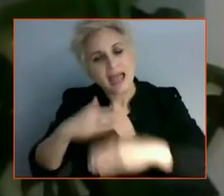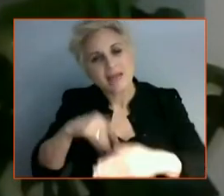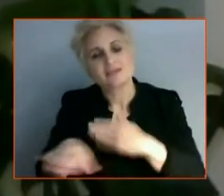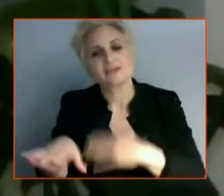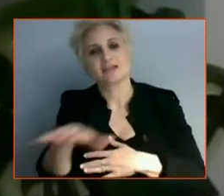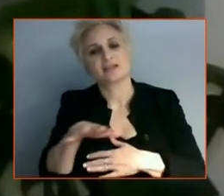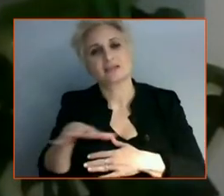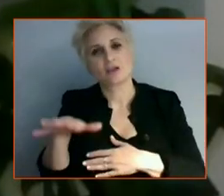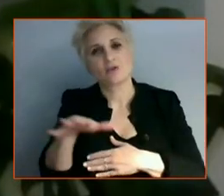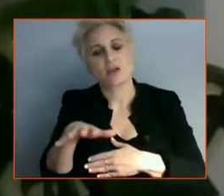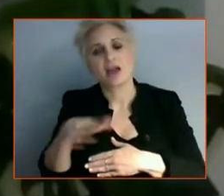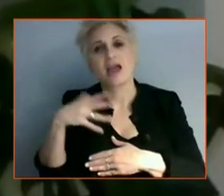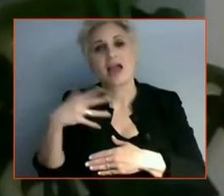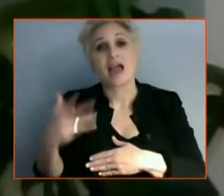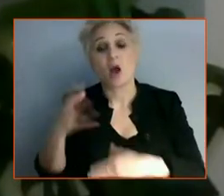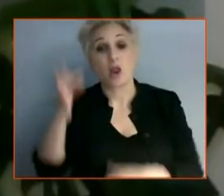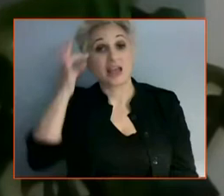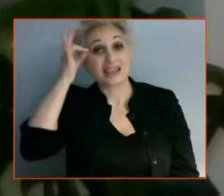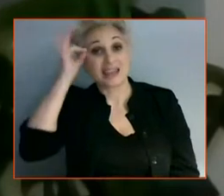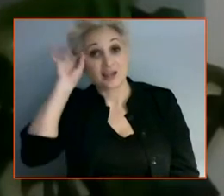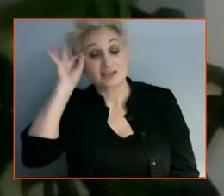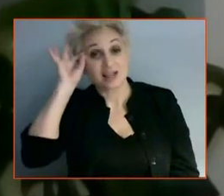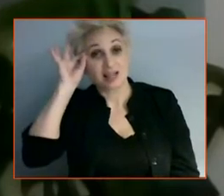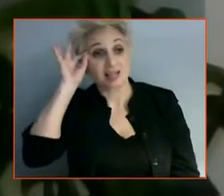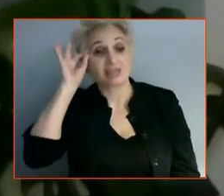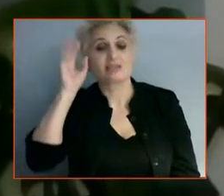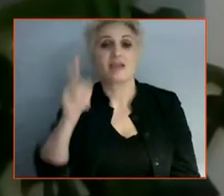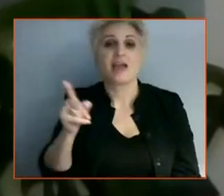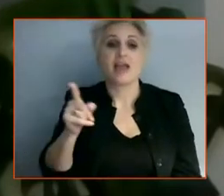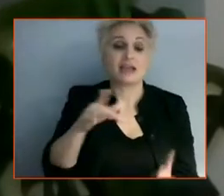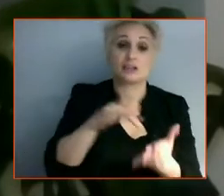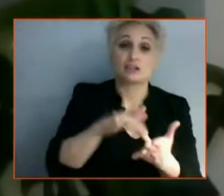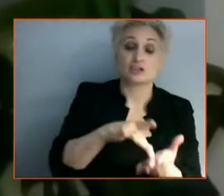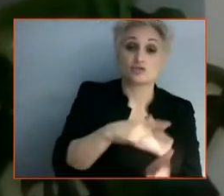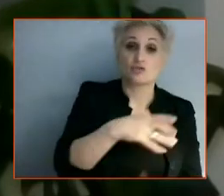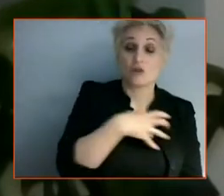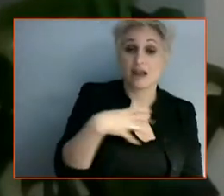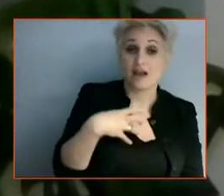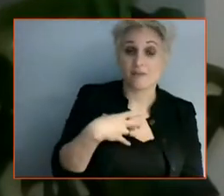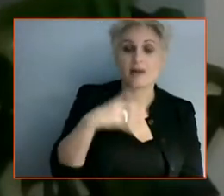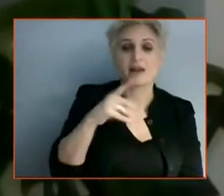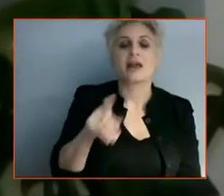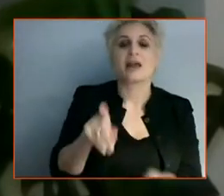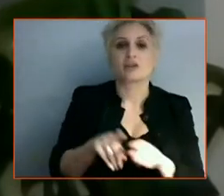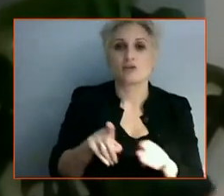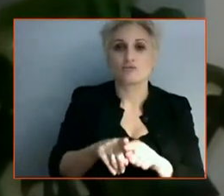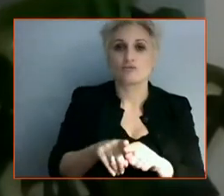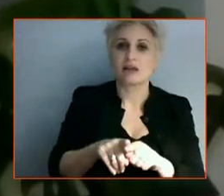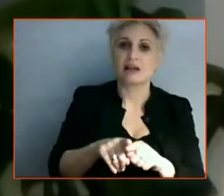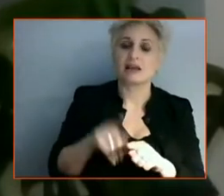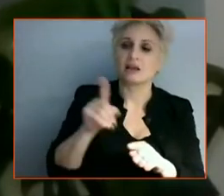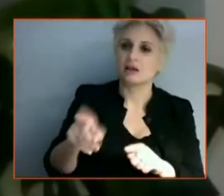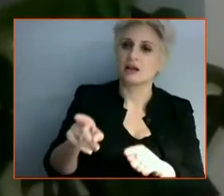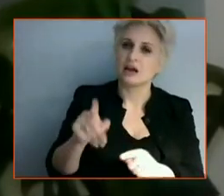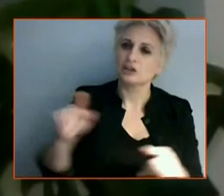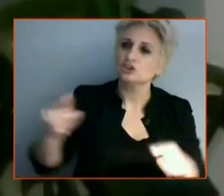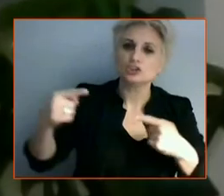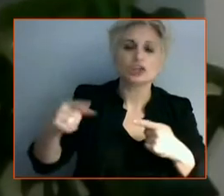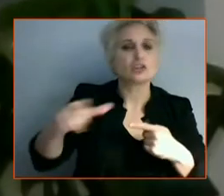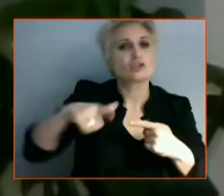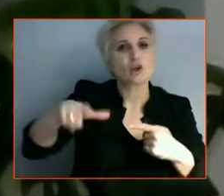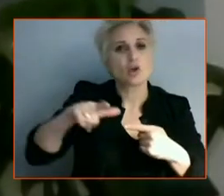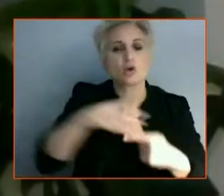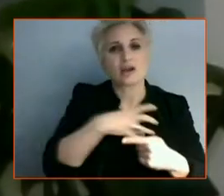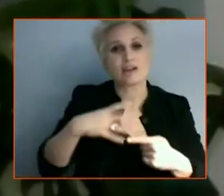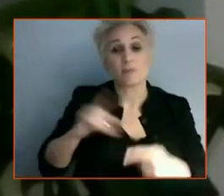are able to wag the finger at a growing mandate of issues on the table for local government politicians and councillors and mayors and